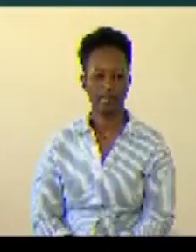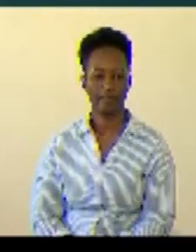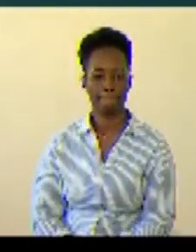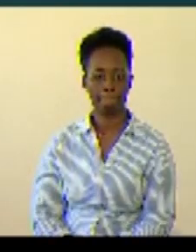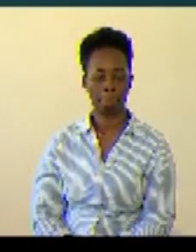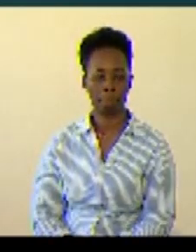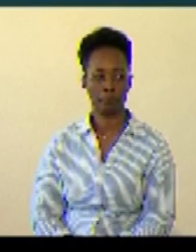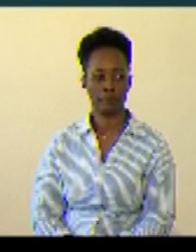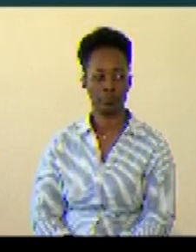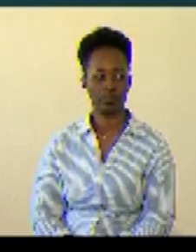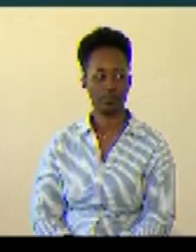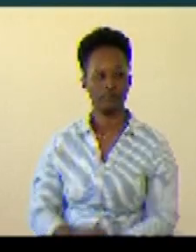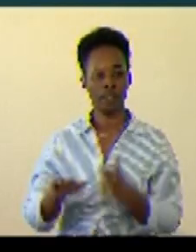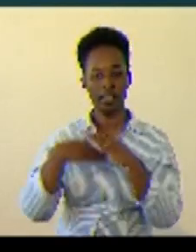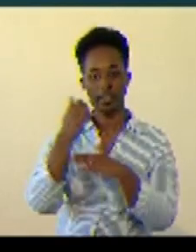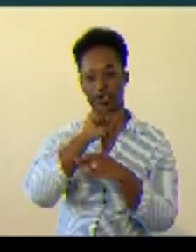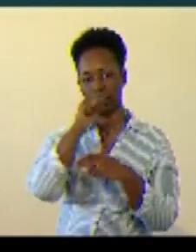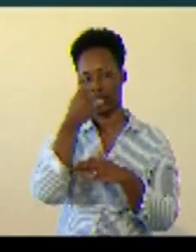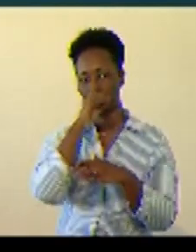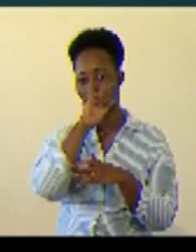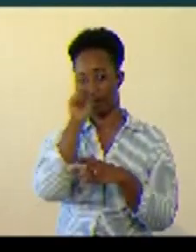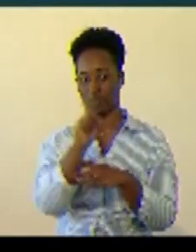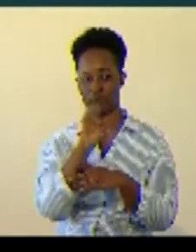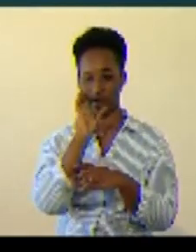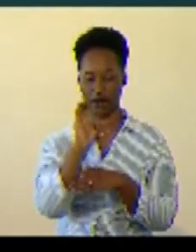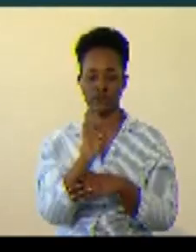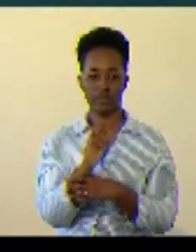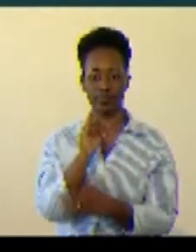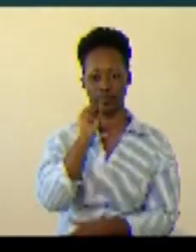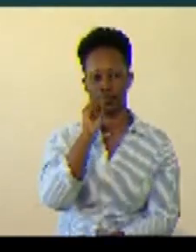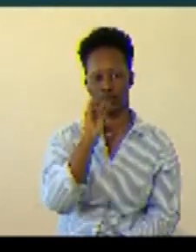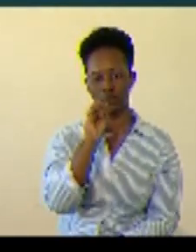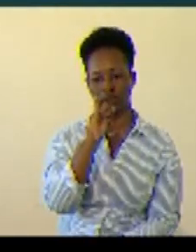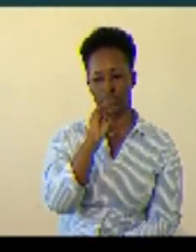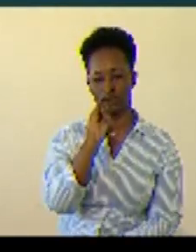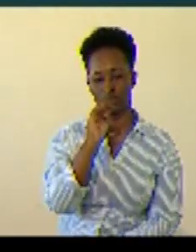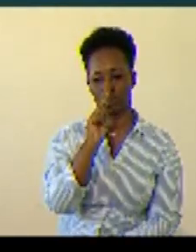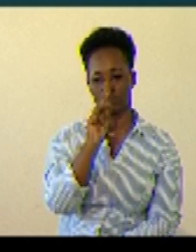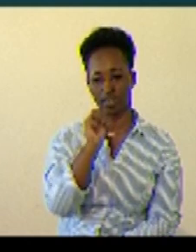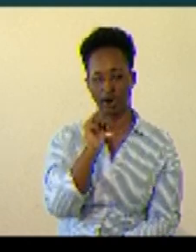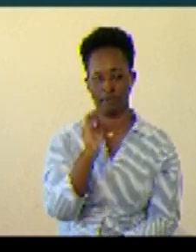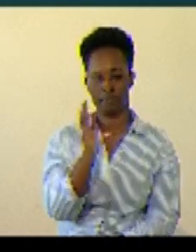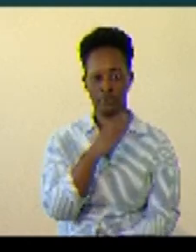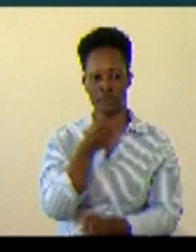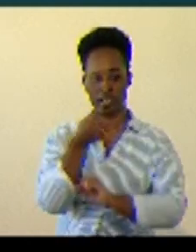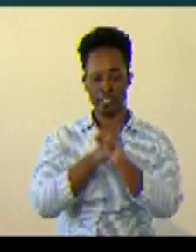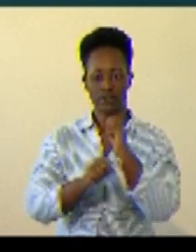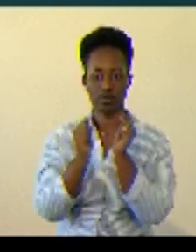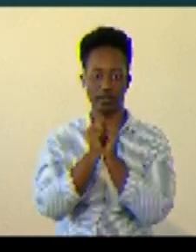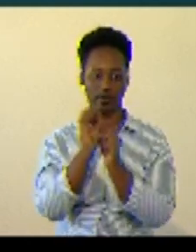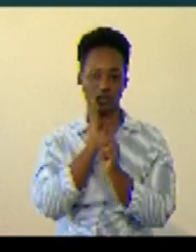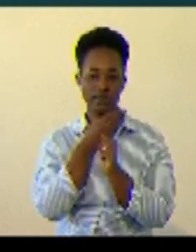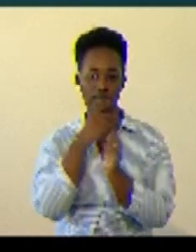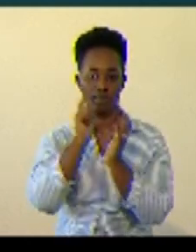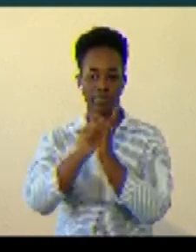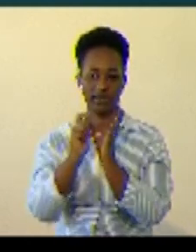then sub-question C, sodium reacts with water. Write an equation for the reaction